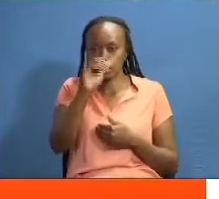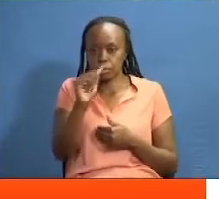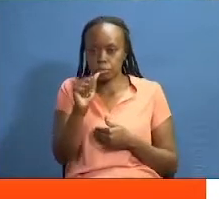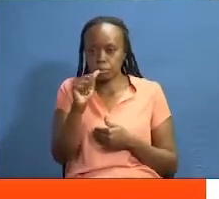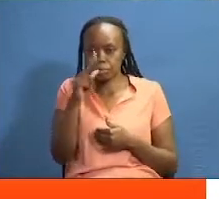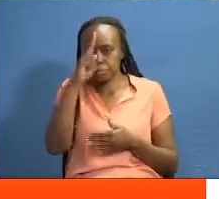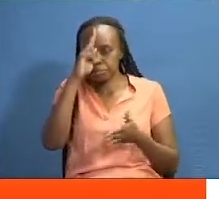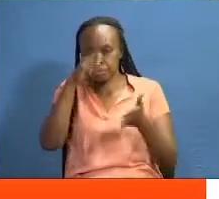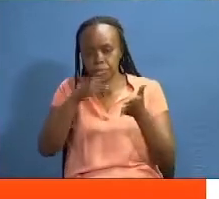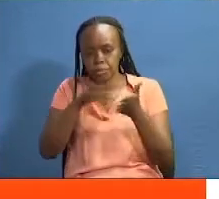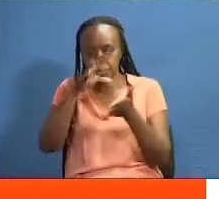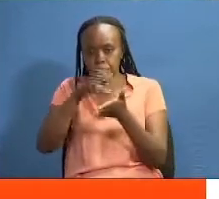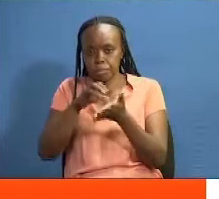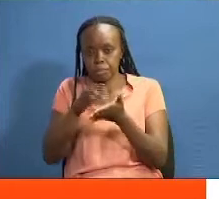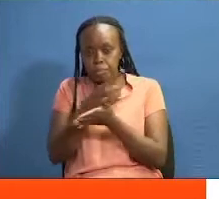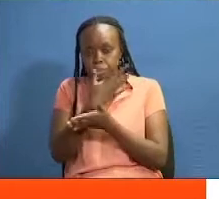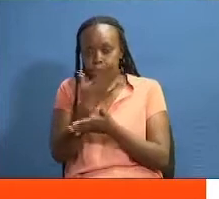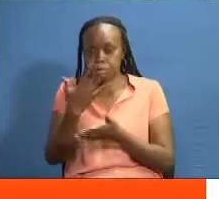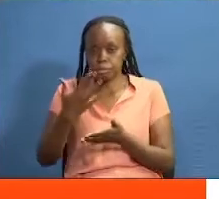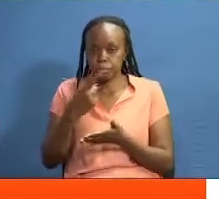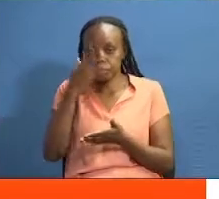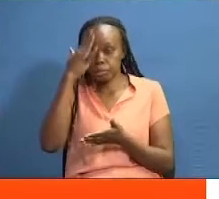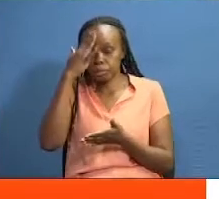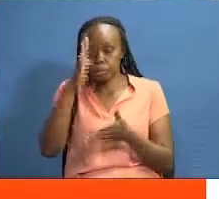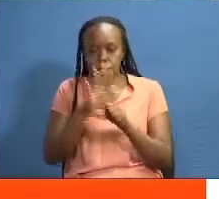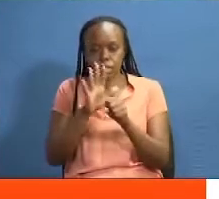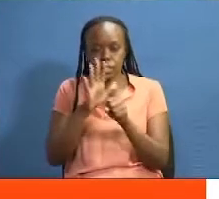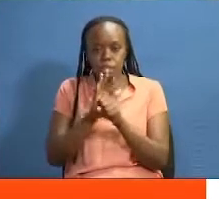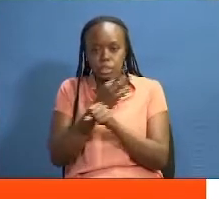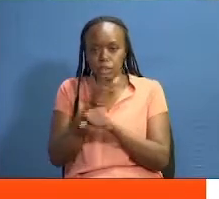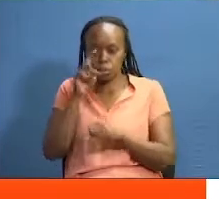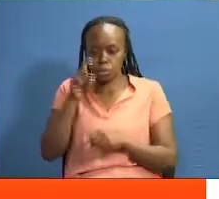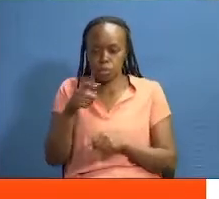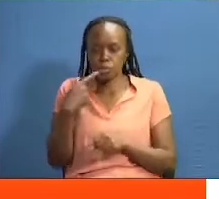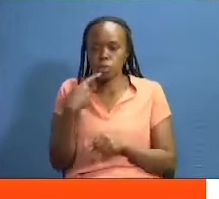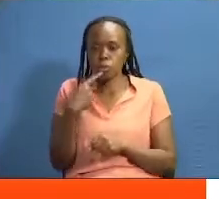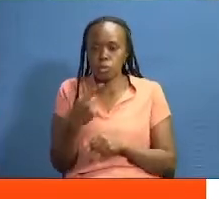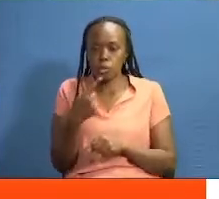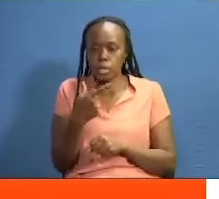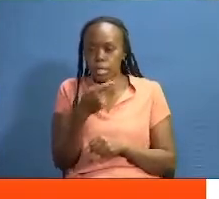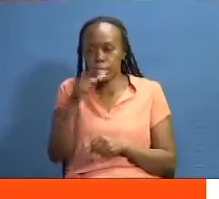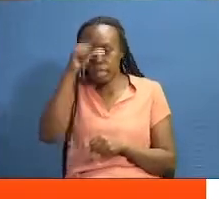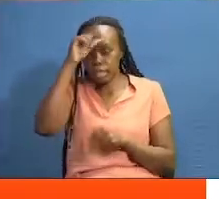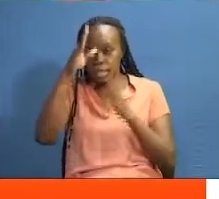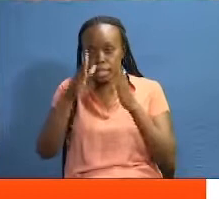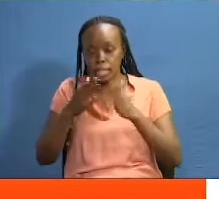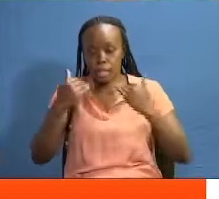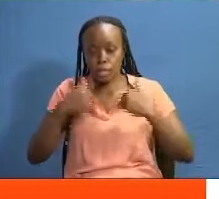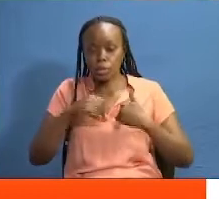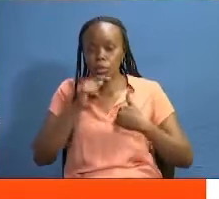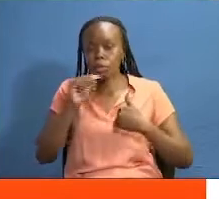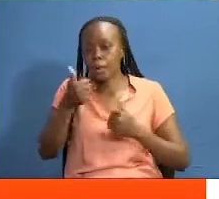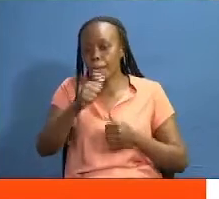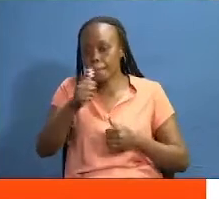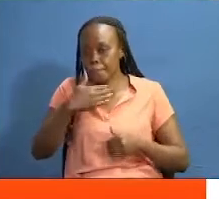KRA, police, Clearance those things, a lot of requirements. So the government has not